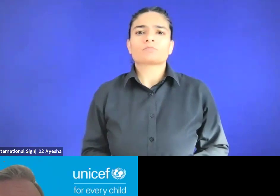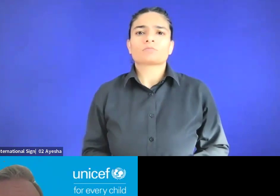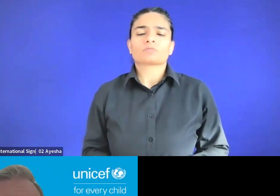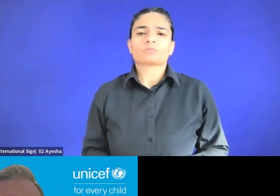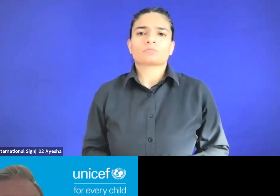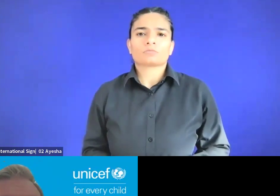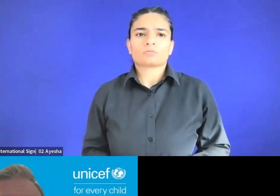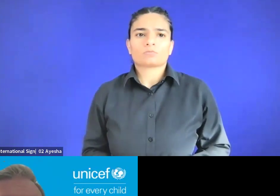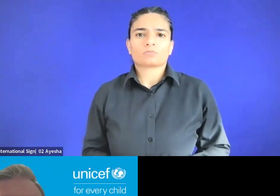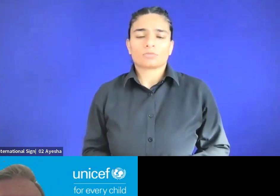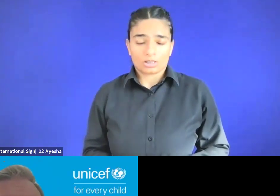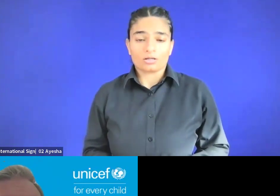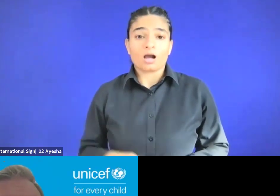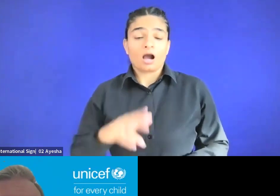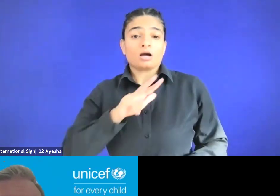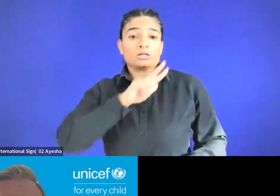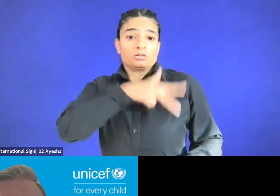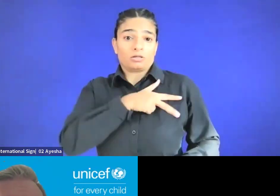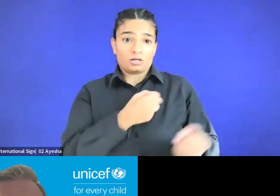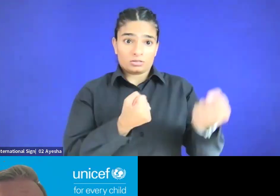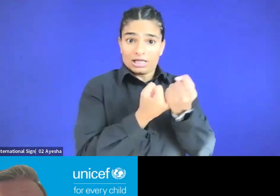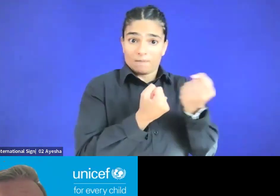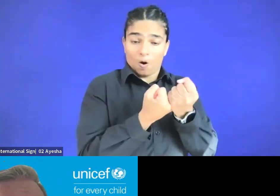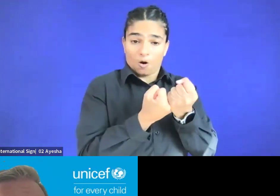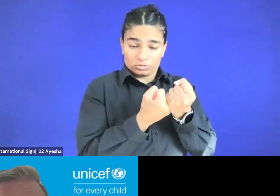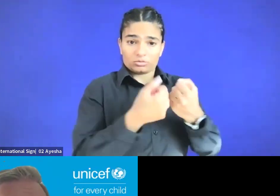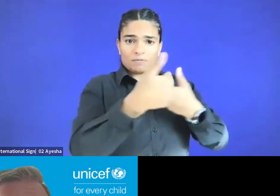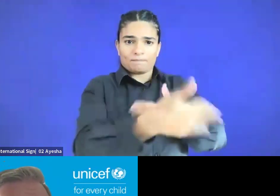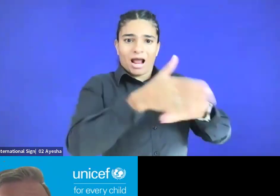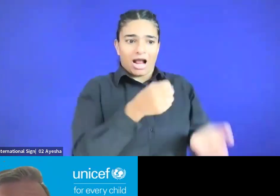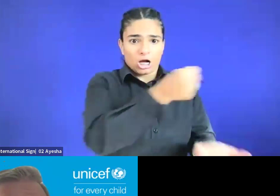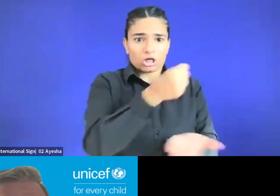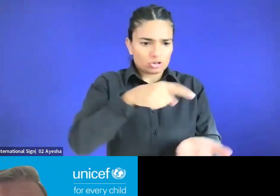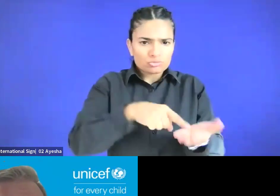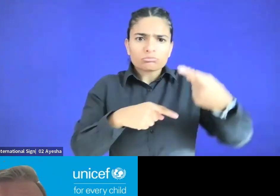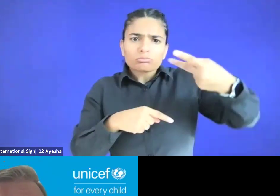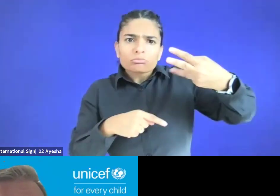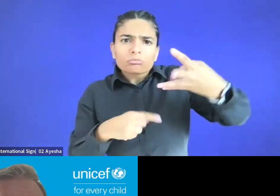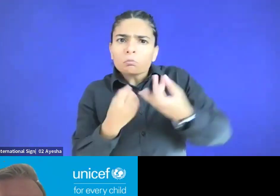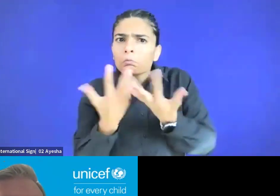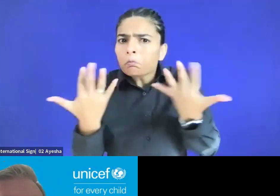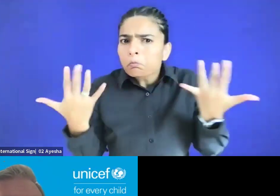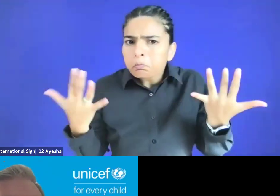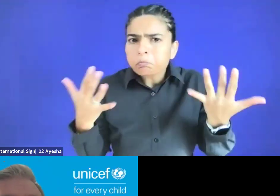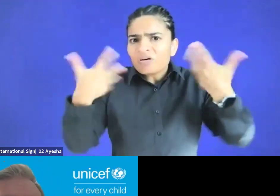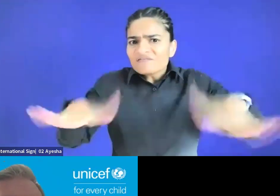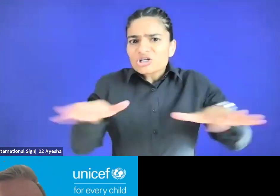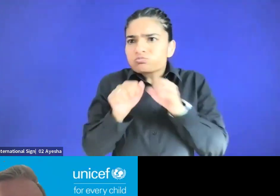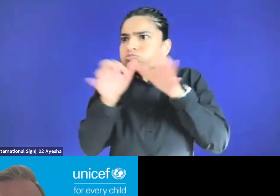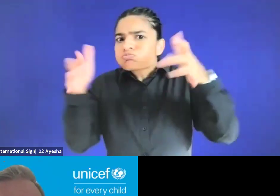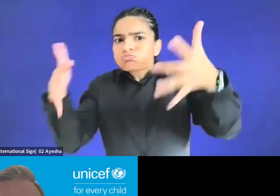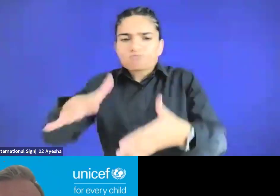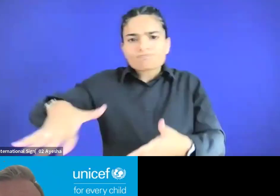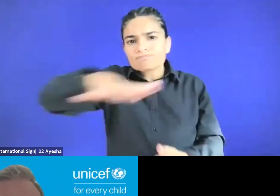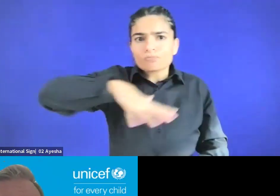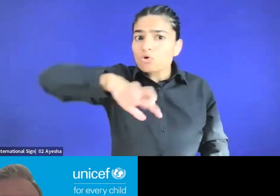in Georgia? Each type of package was a possibility of supporting according to needs. Therefore, is there an